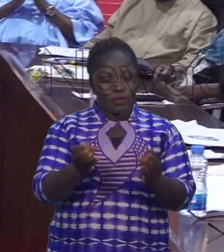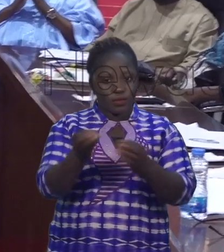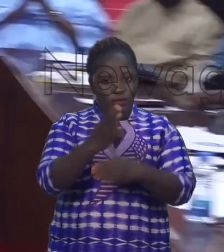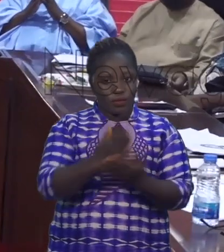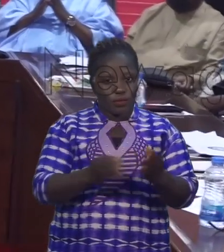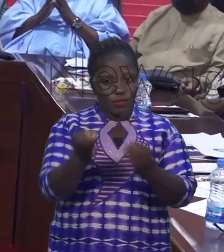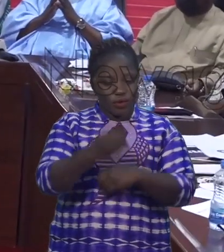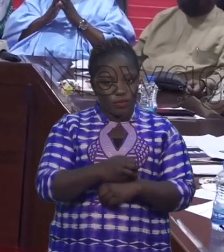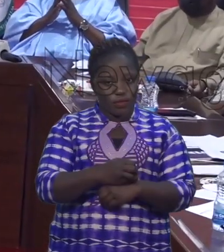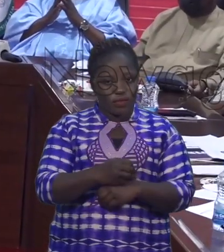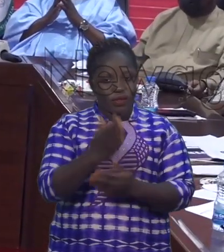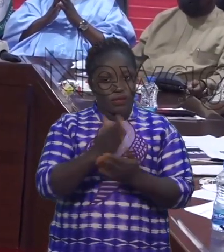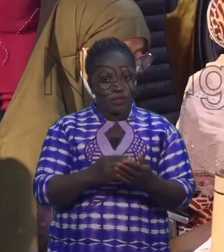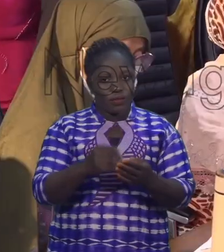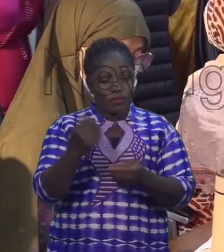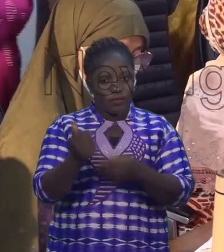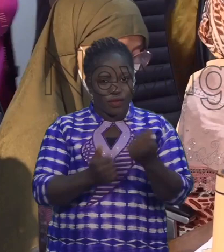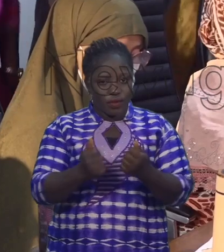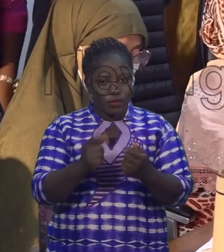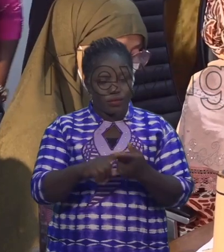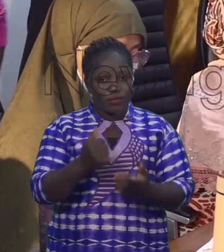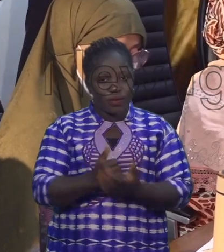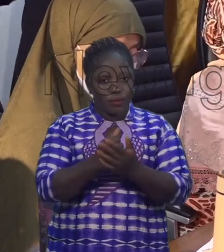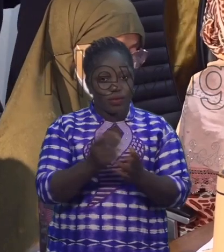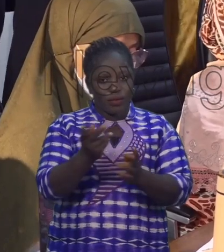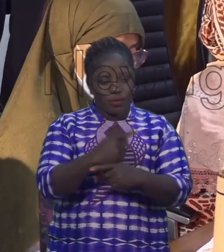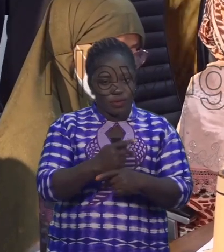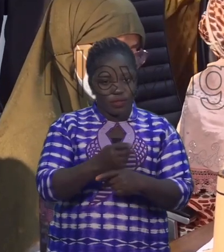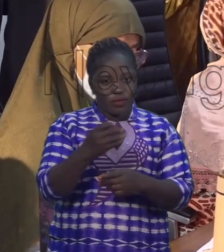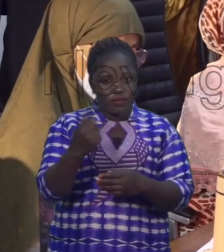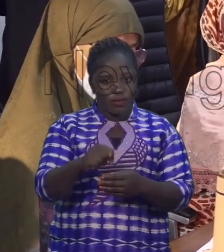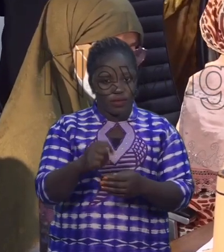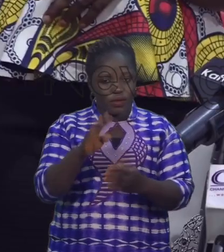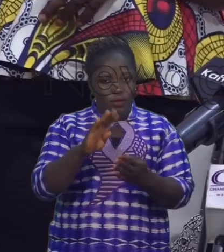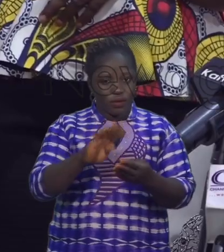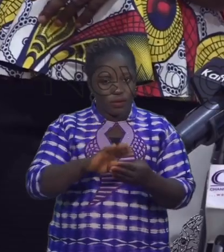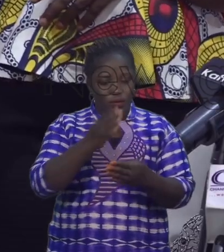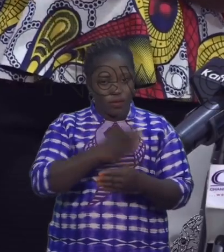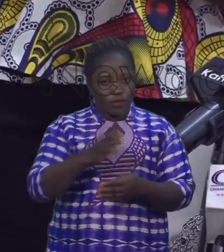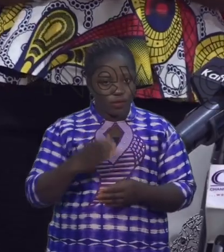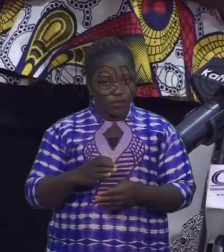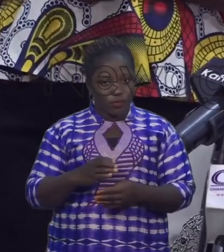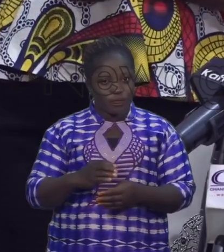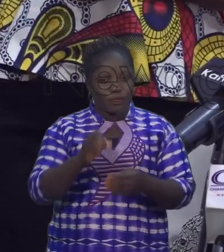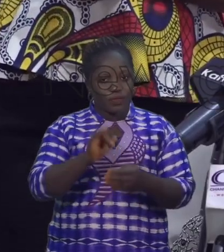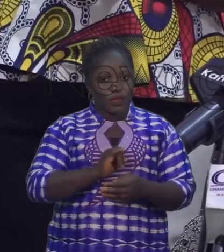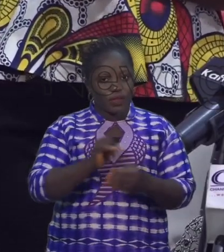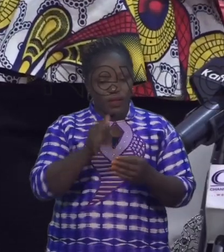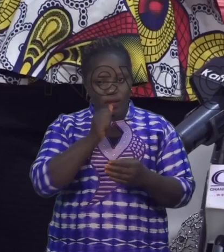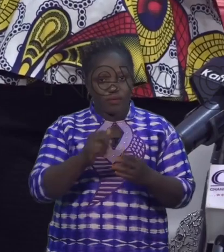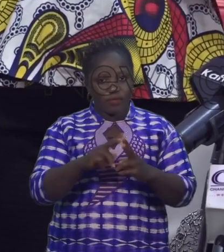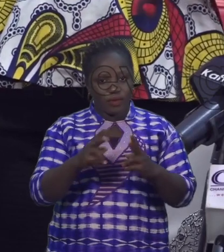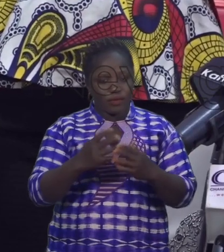office complex, and two operational vehicles to improve mobility and productivity of the commission. I am very delighted